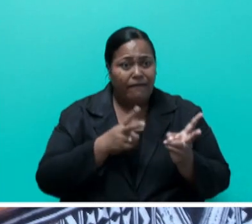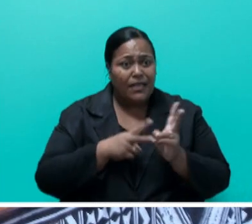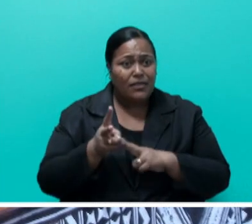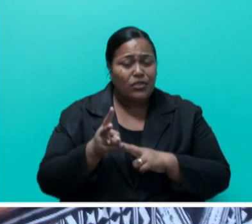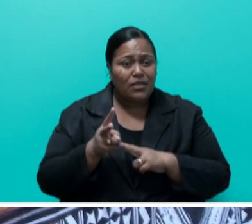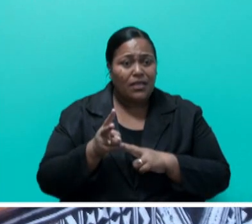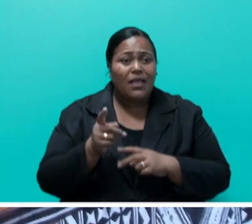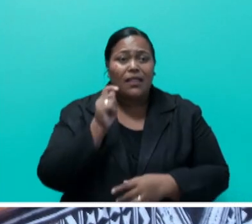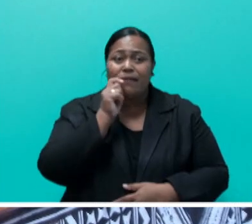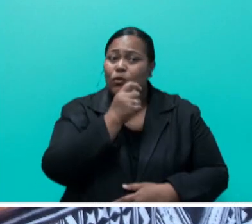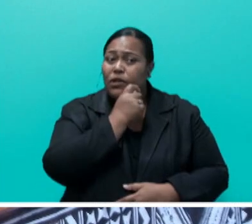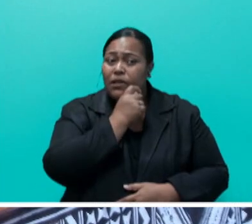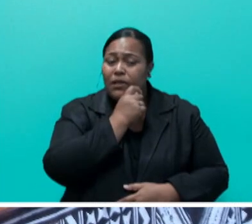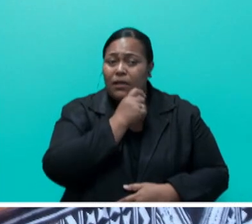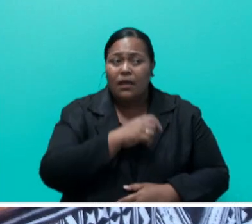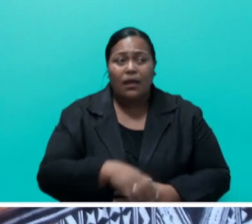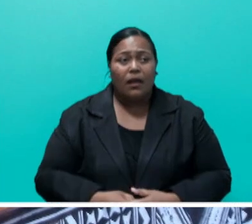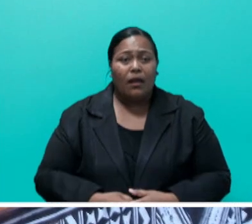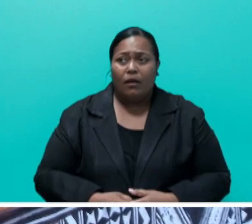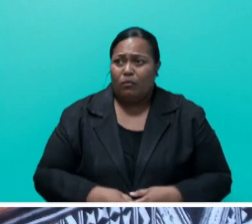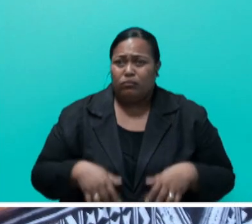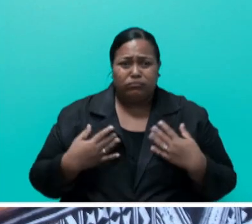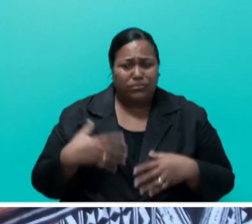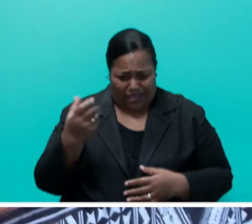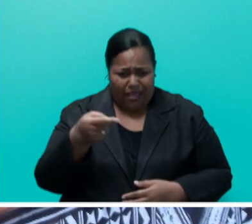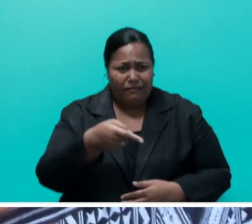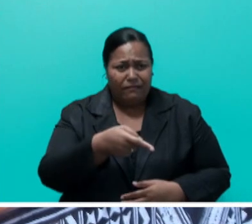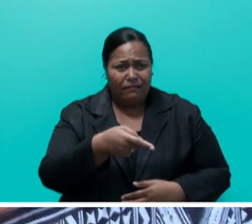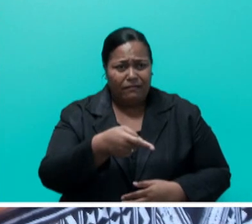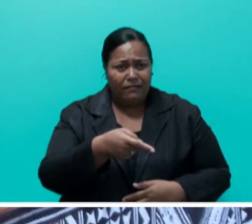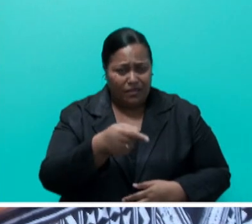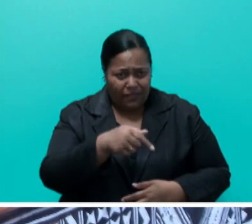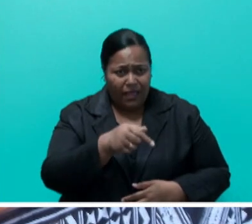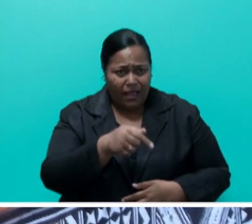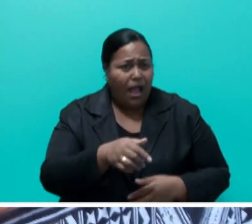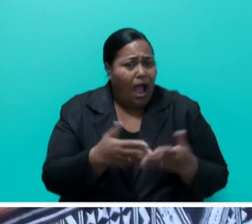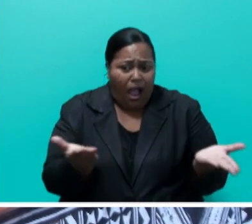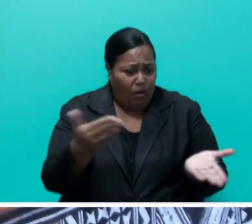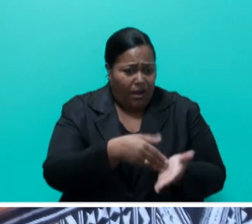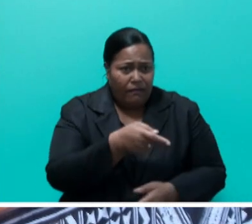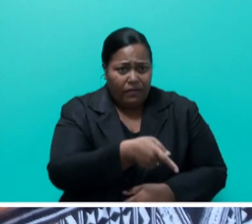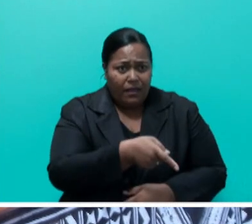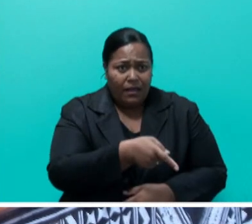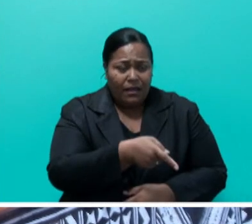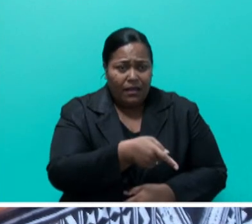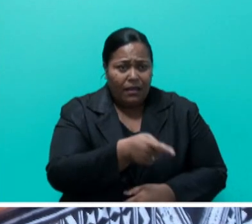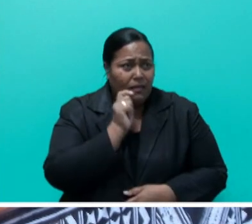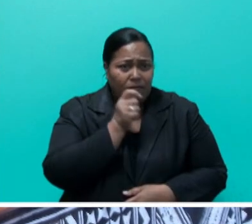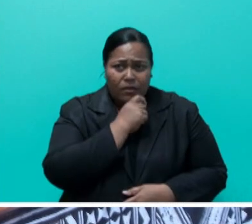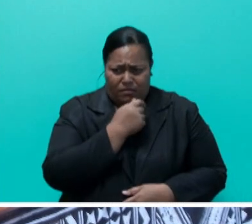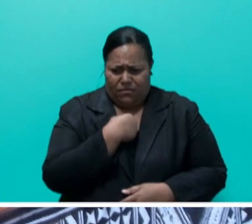Somsomo. They have all this there. How it got there, that baffles